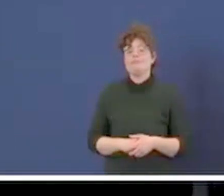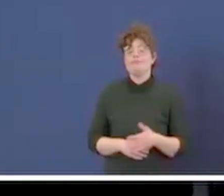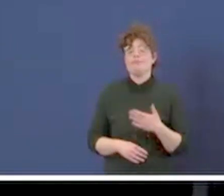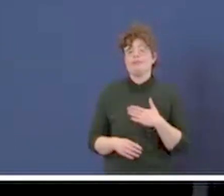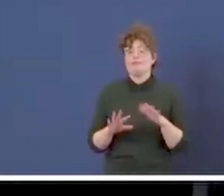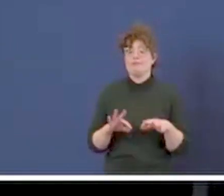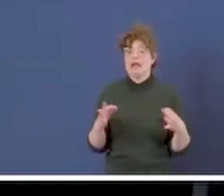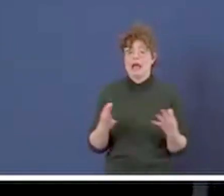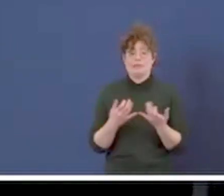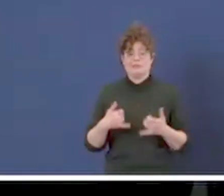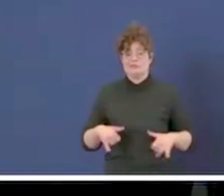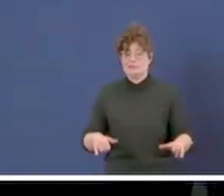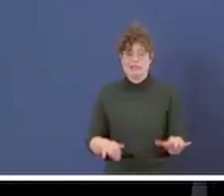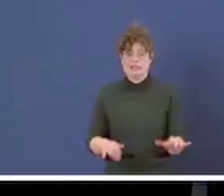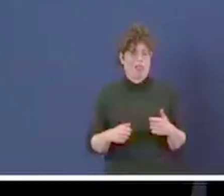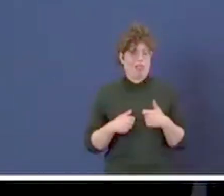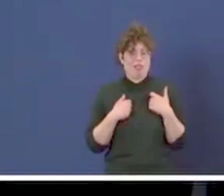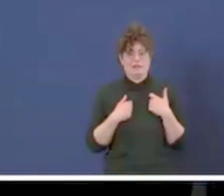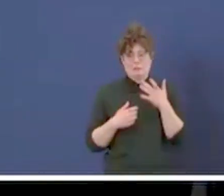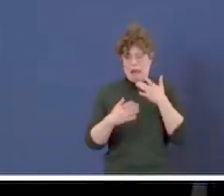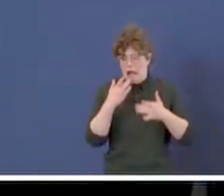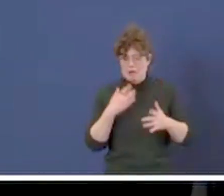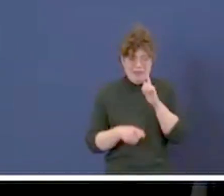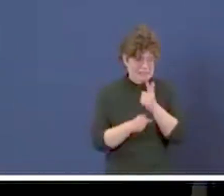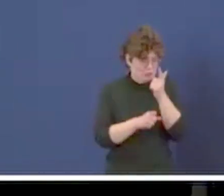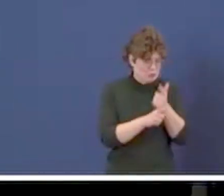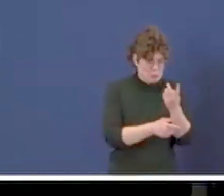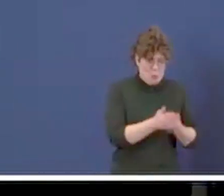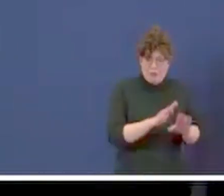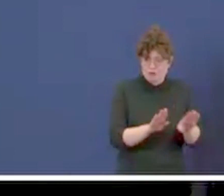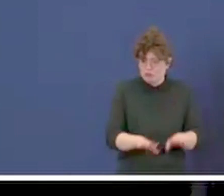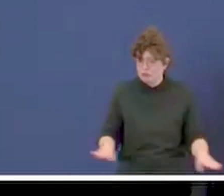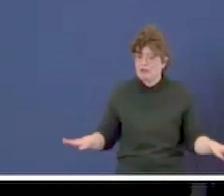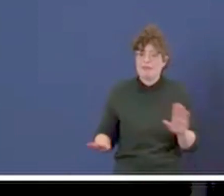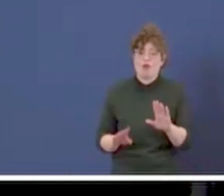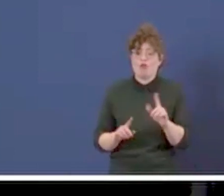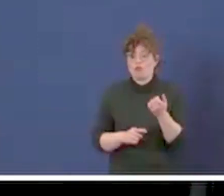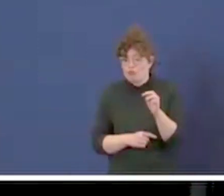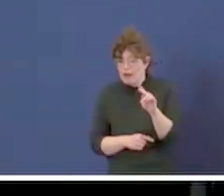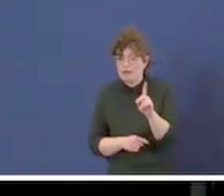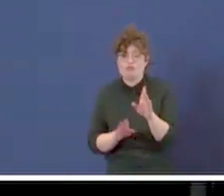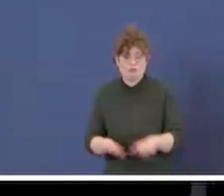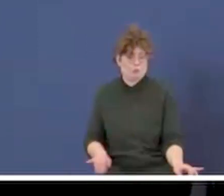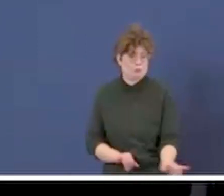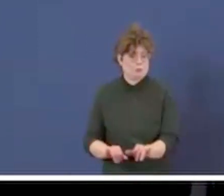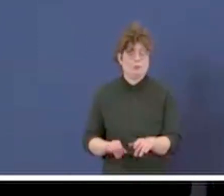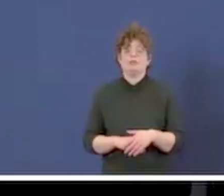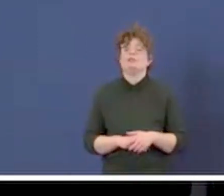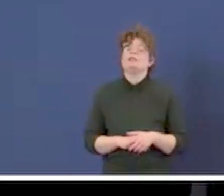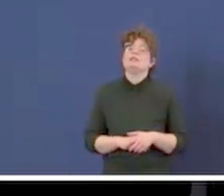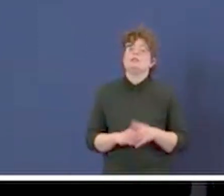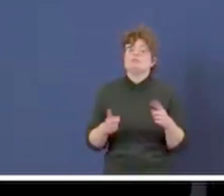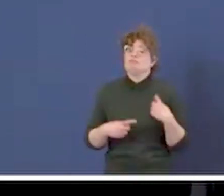family still very much lives in poverty. Even my sisters, their children, and their grandchildren.